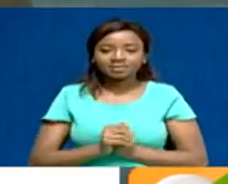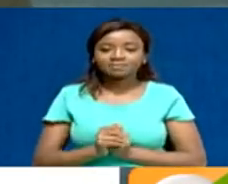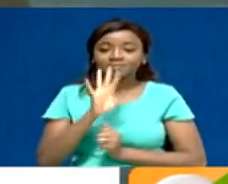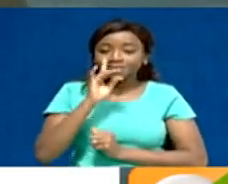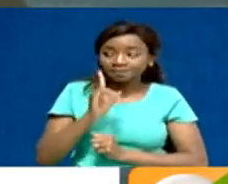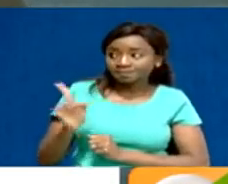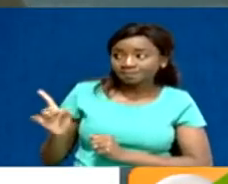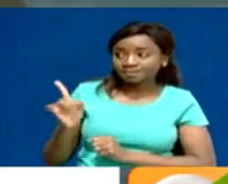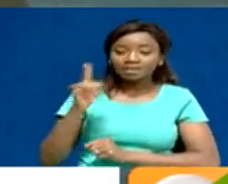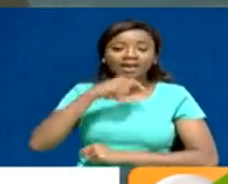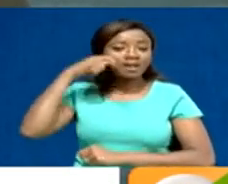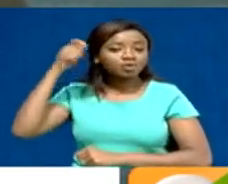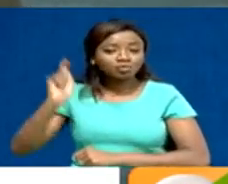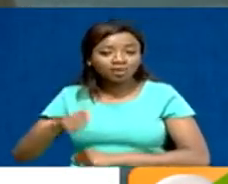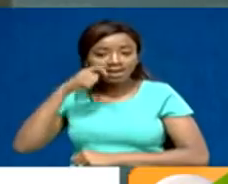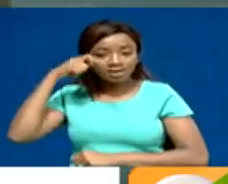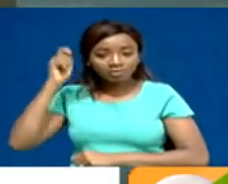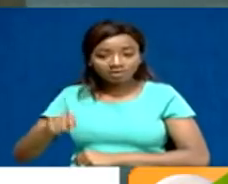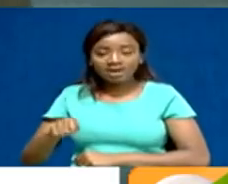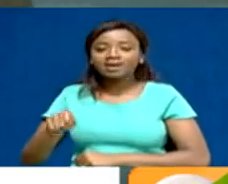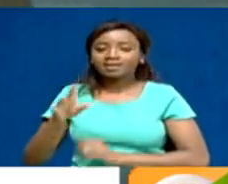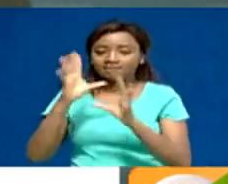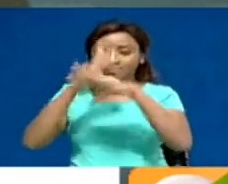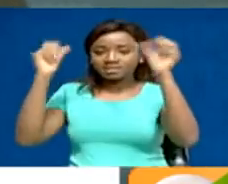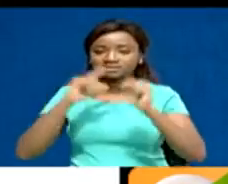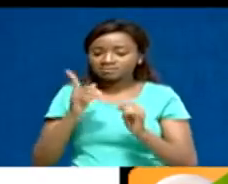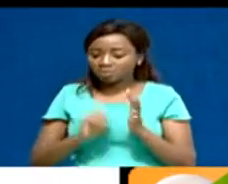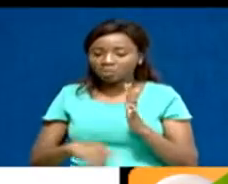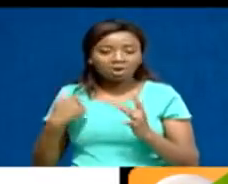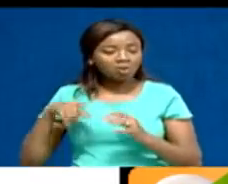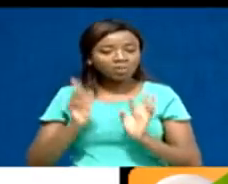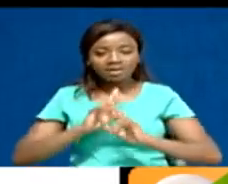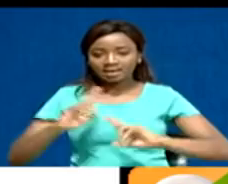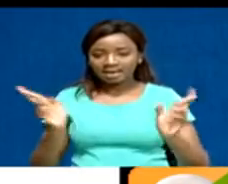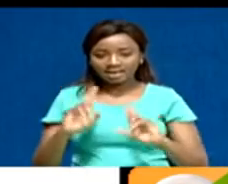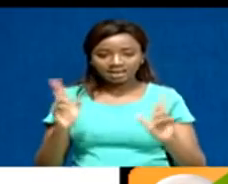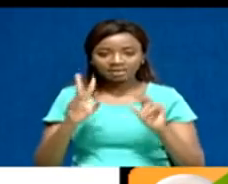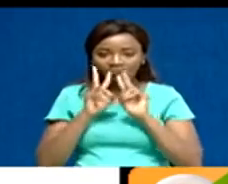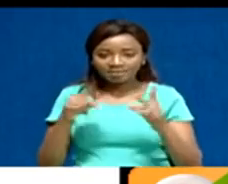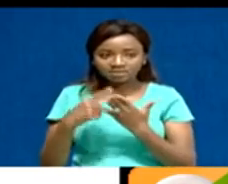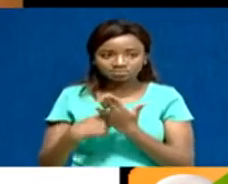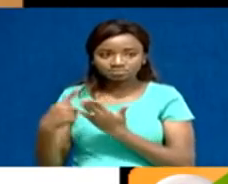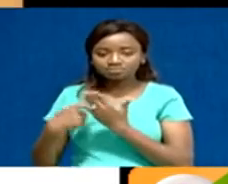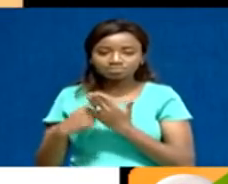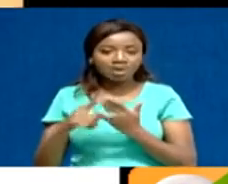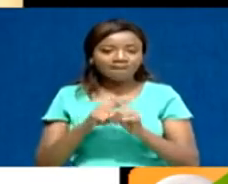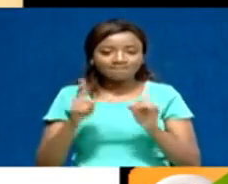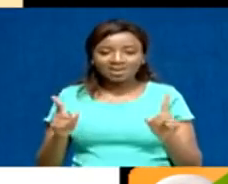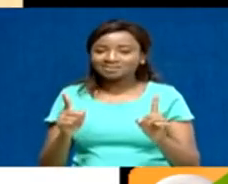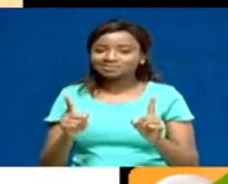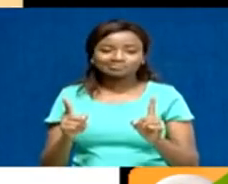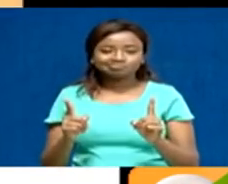The Ukrainian president saying they are ready for peace talks with Russia, but not in neighboring Belarus, which is an ally of